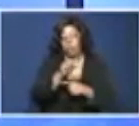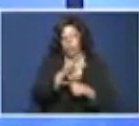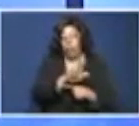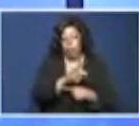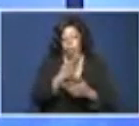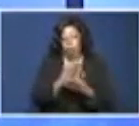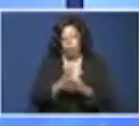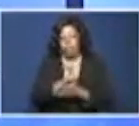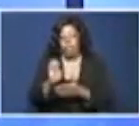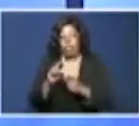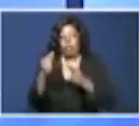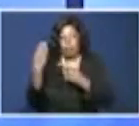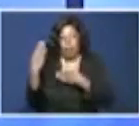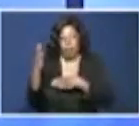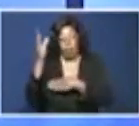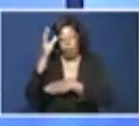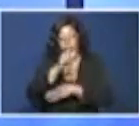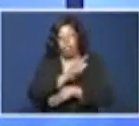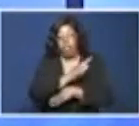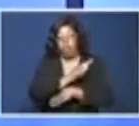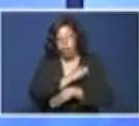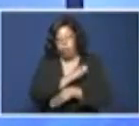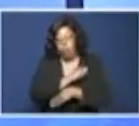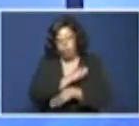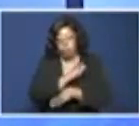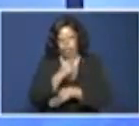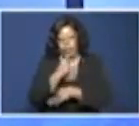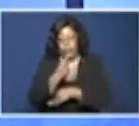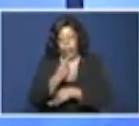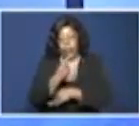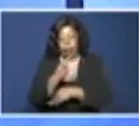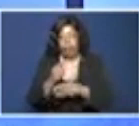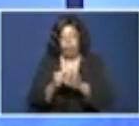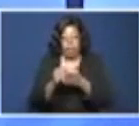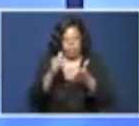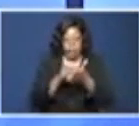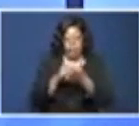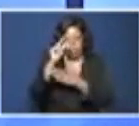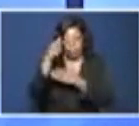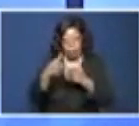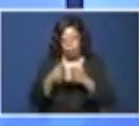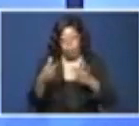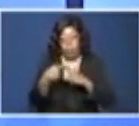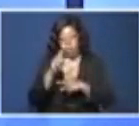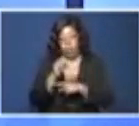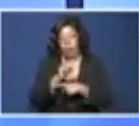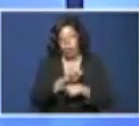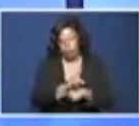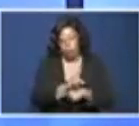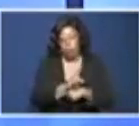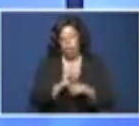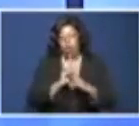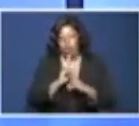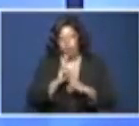budget, East Grand Bahama MP Kwasi Thompson, who openly criticized the government departing from its 2021 fiscal strategy